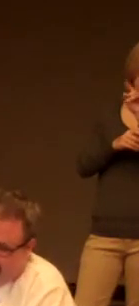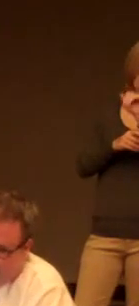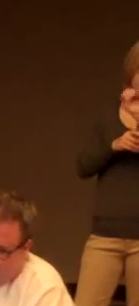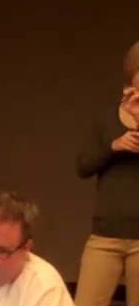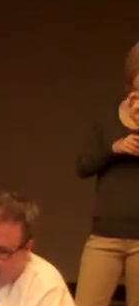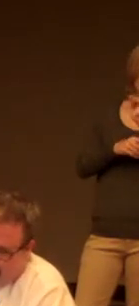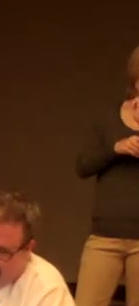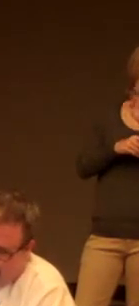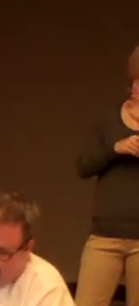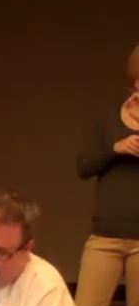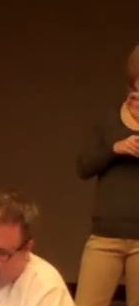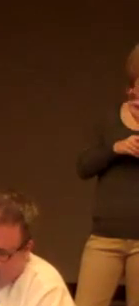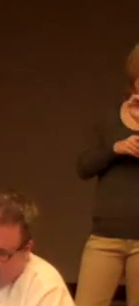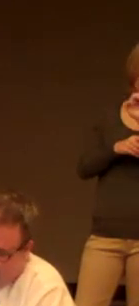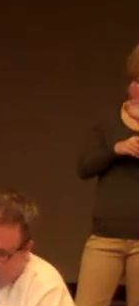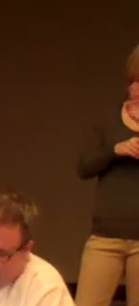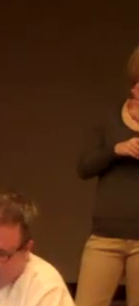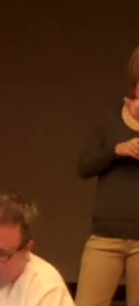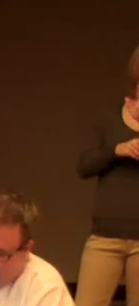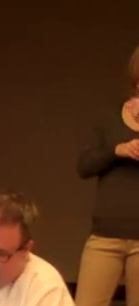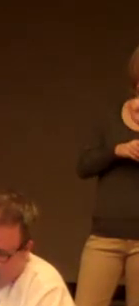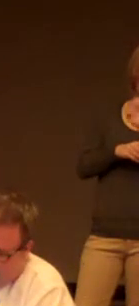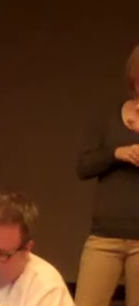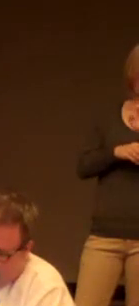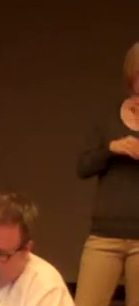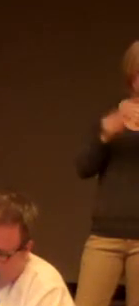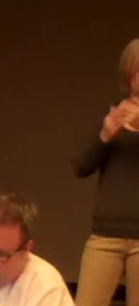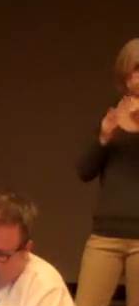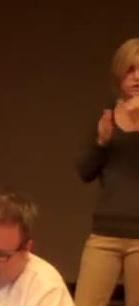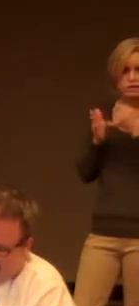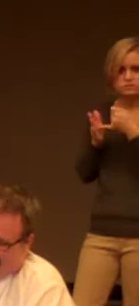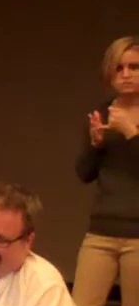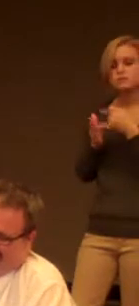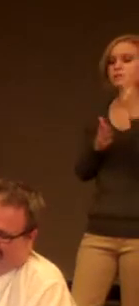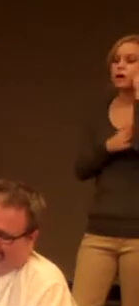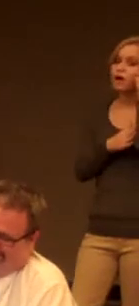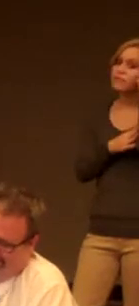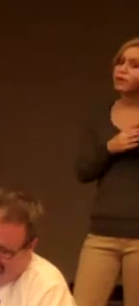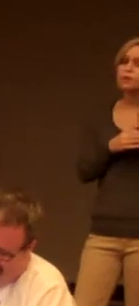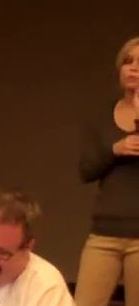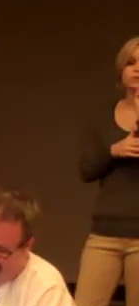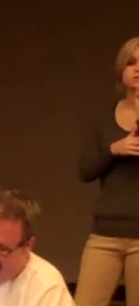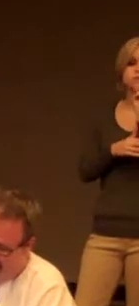I thought it was a parking garage, but it's intermodal.